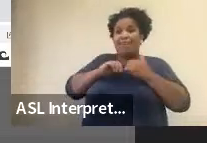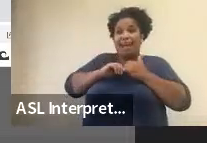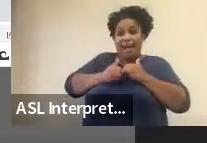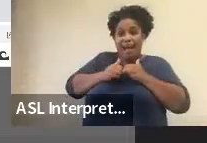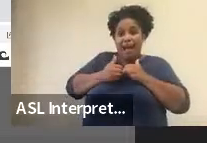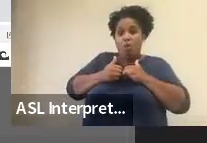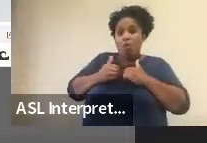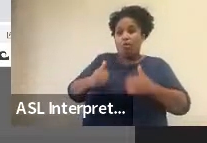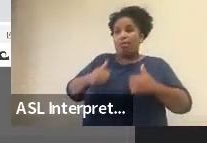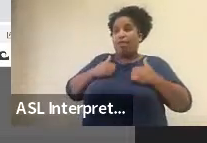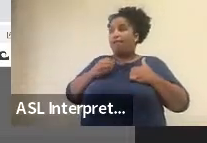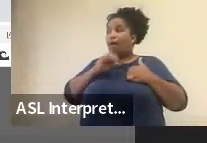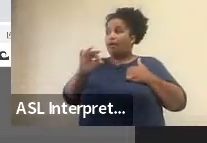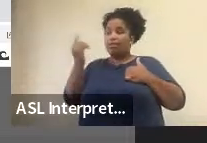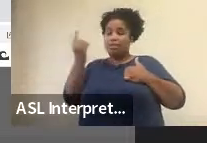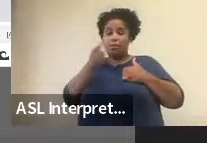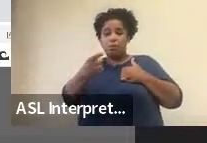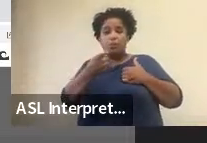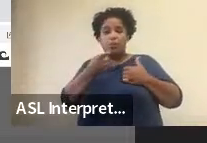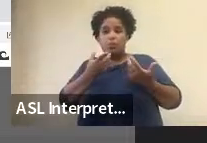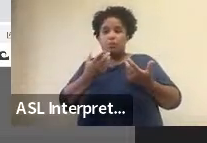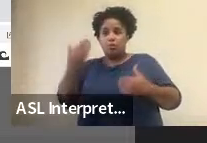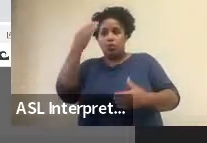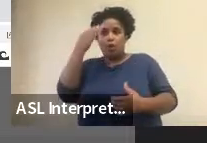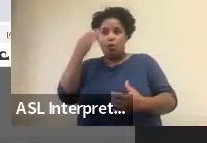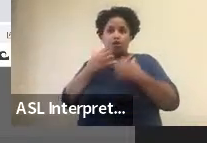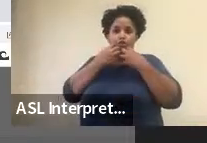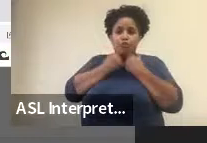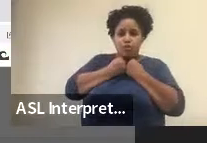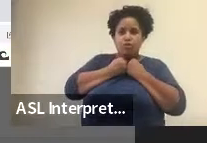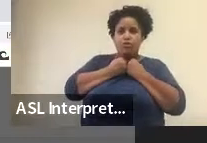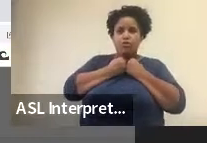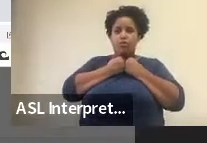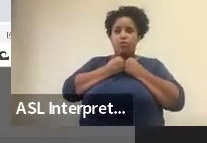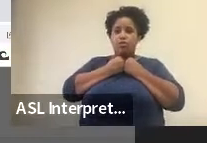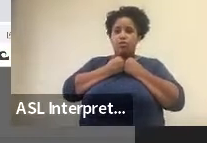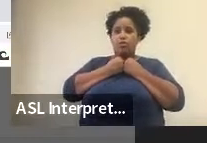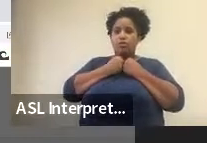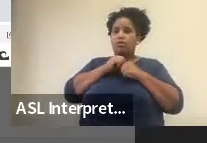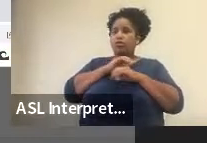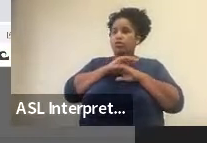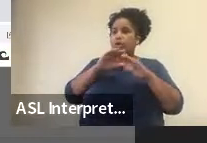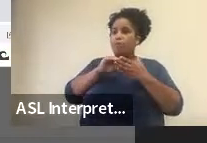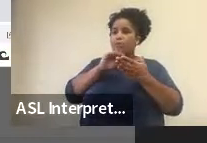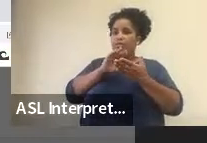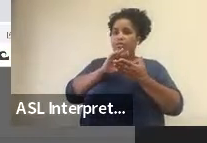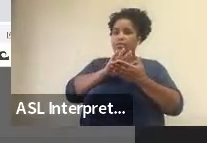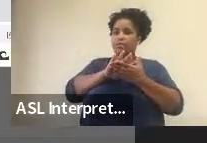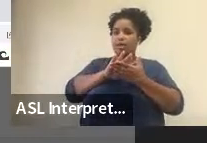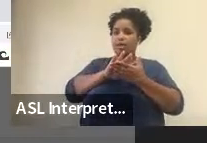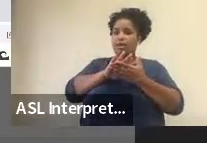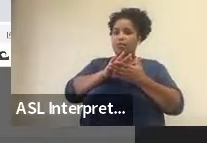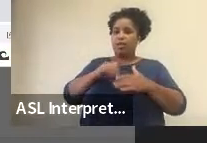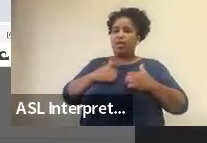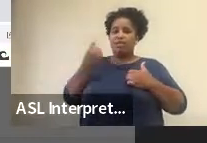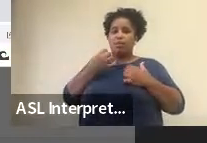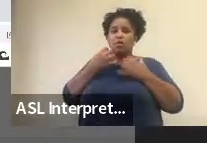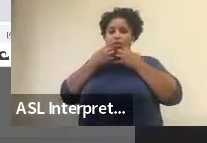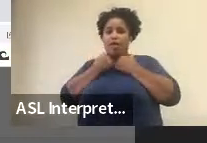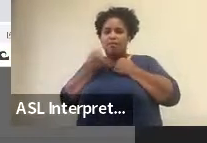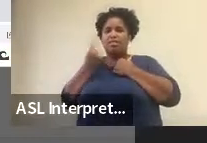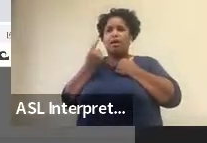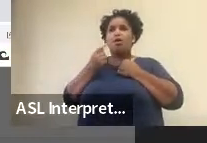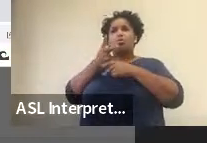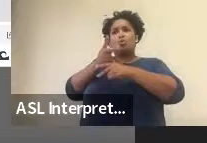the life of somebody you care about. Don't put down the life of somebody you love. Put down somebody you